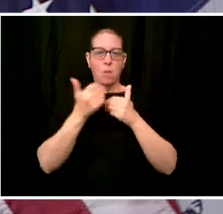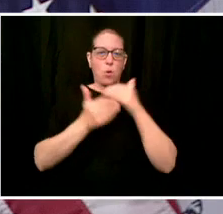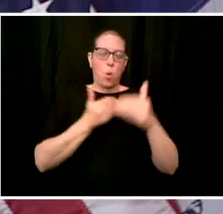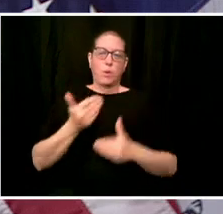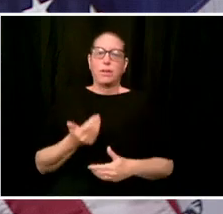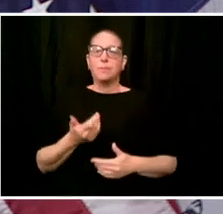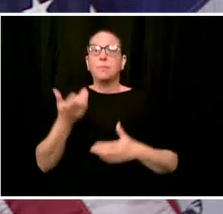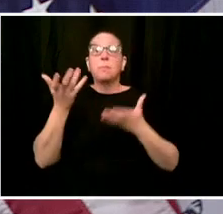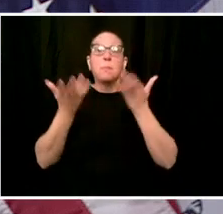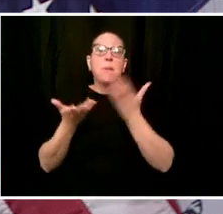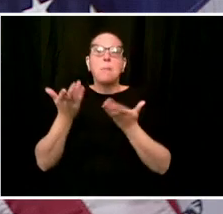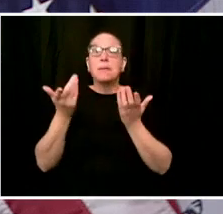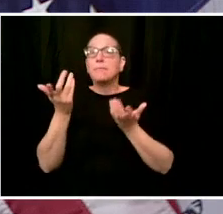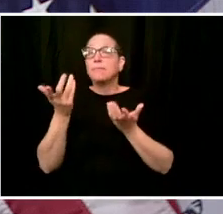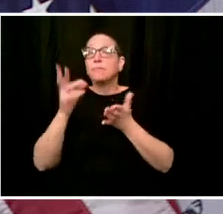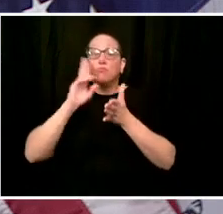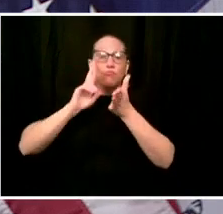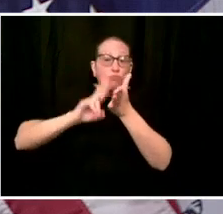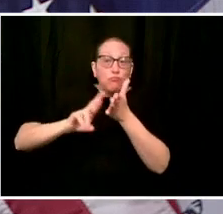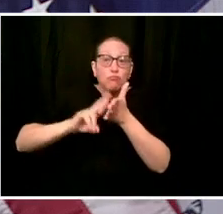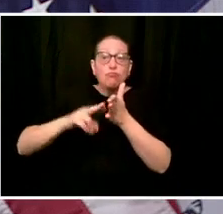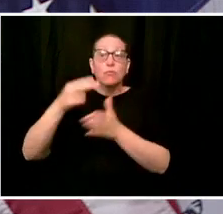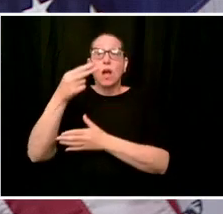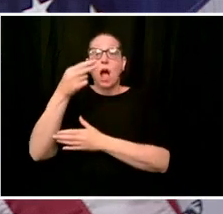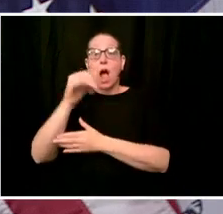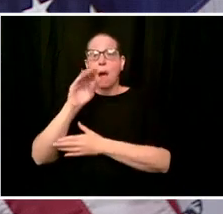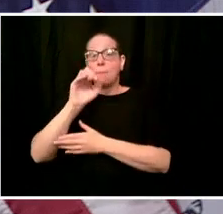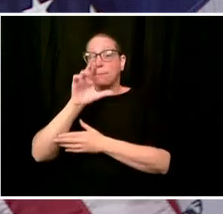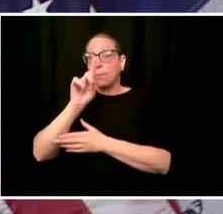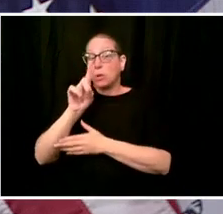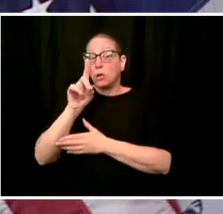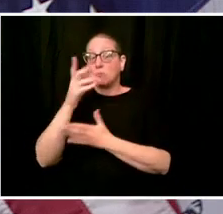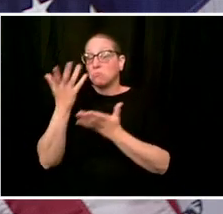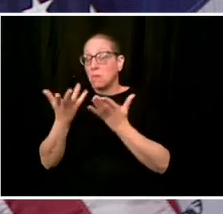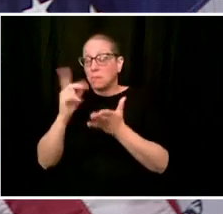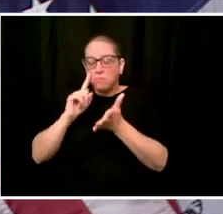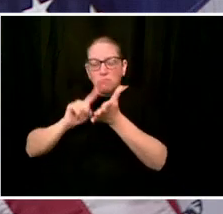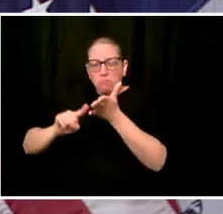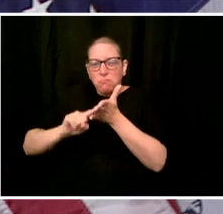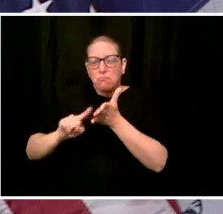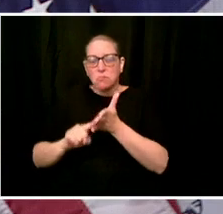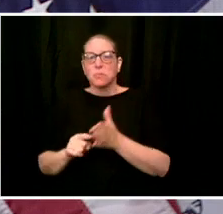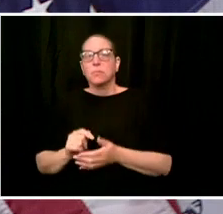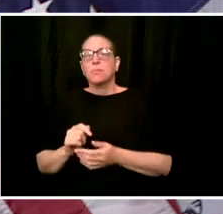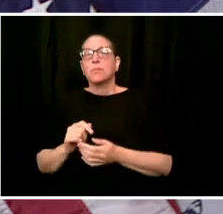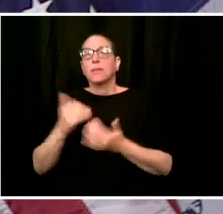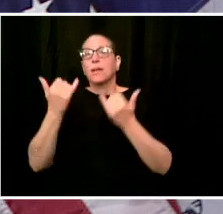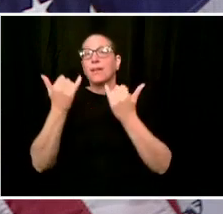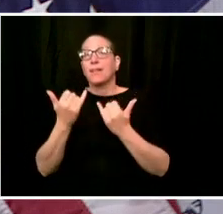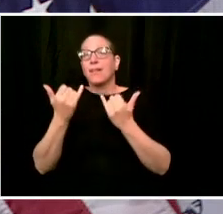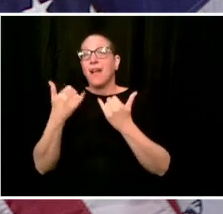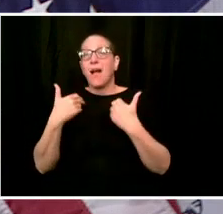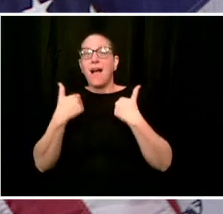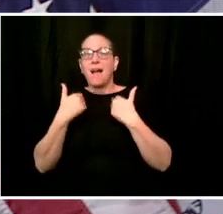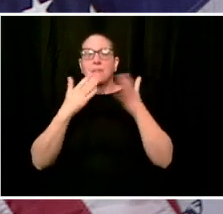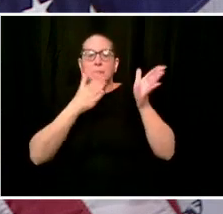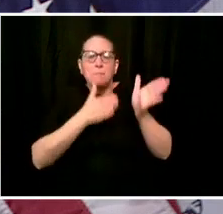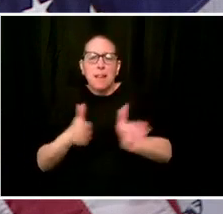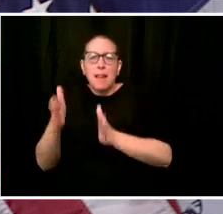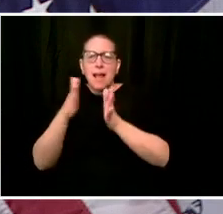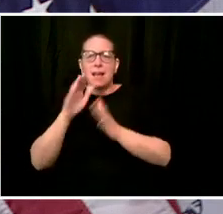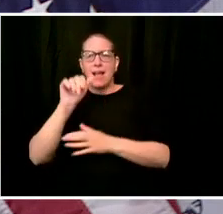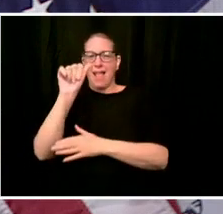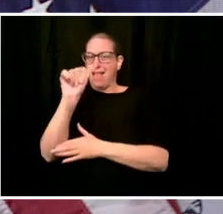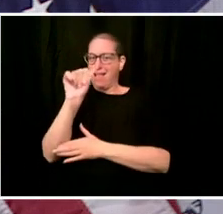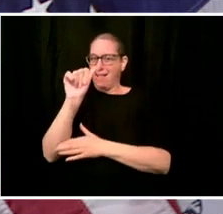strength. We understand a lot has to happen to make that possible. If plan A can't happen, there's lots of other